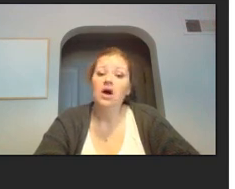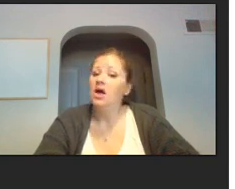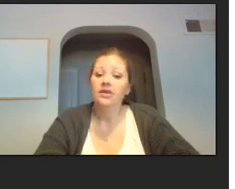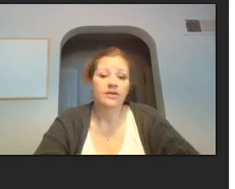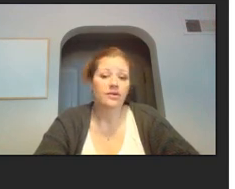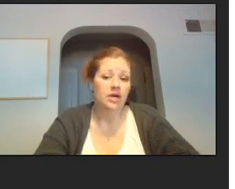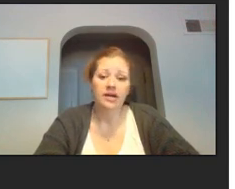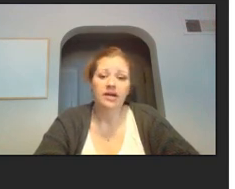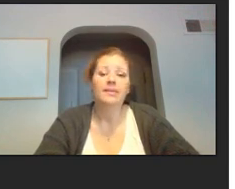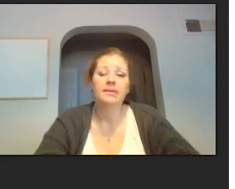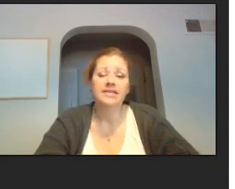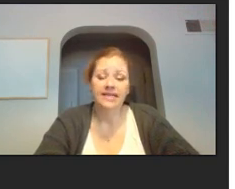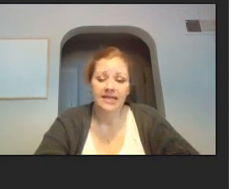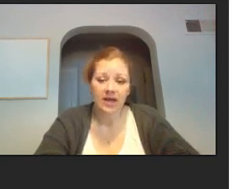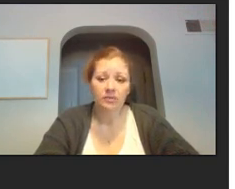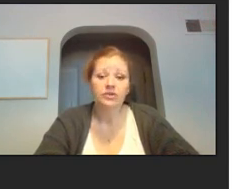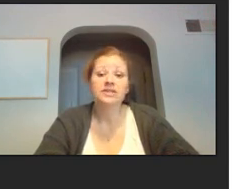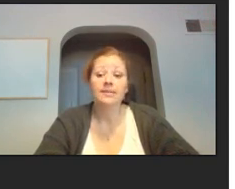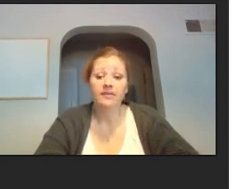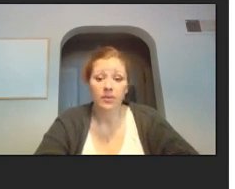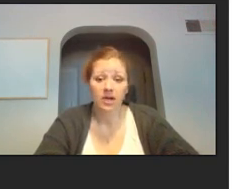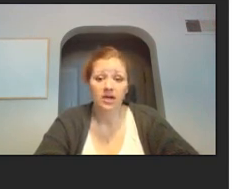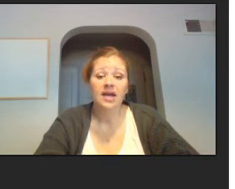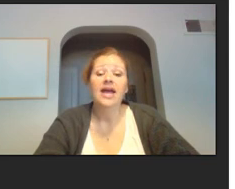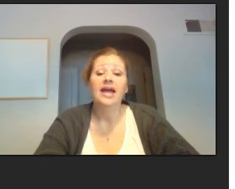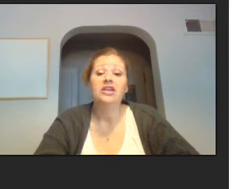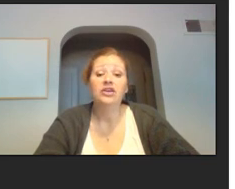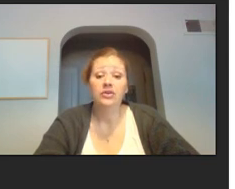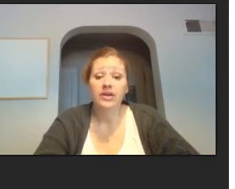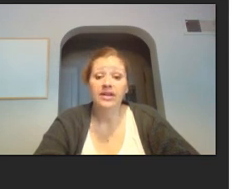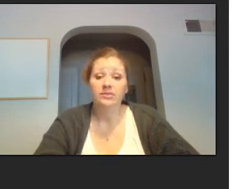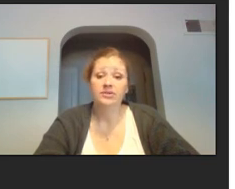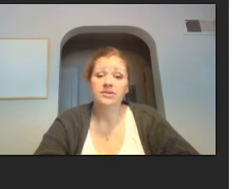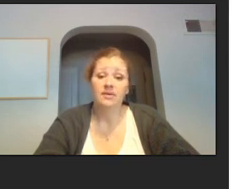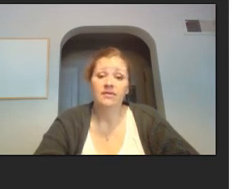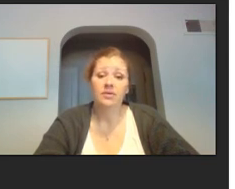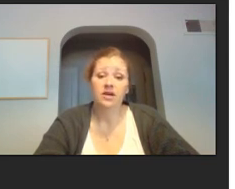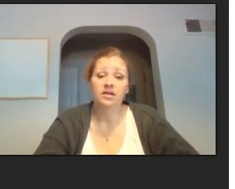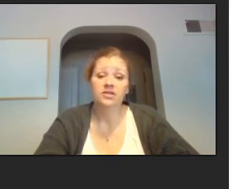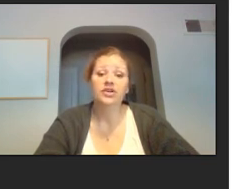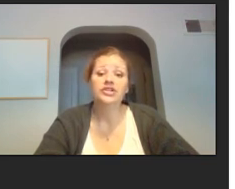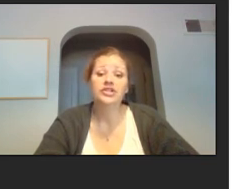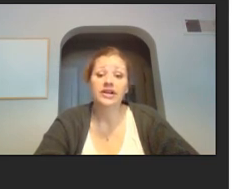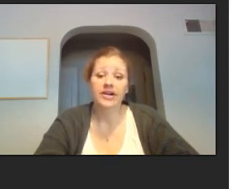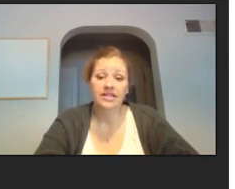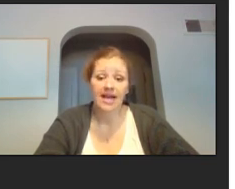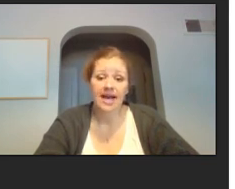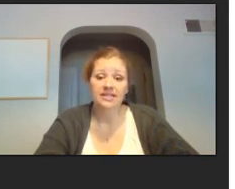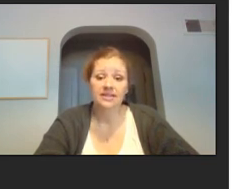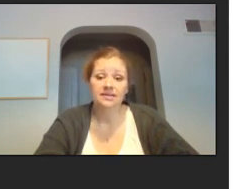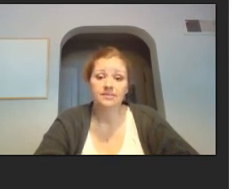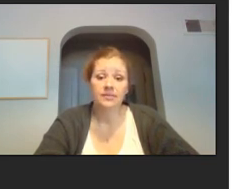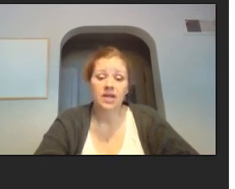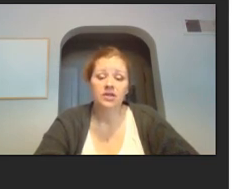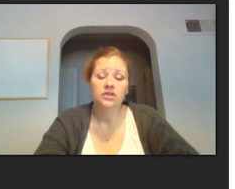do all the work. Mom and dad can help do some of the work and you can help do some of the work. So you're sharing the